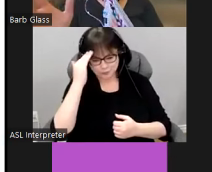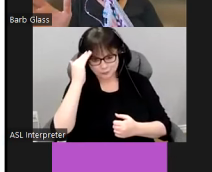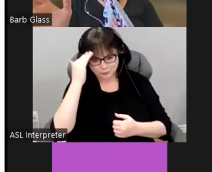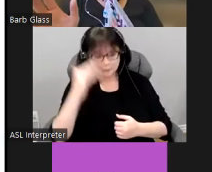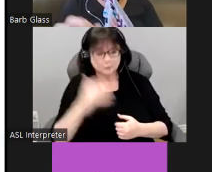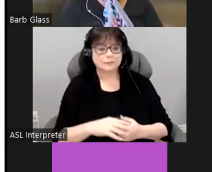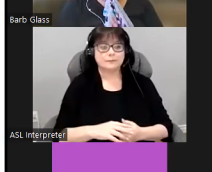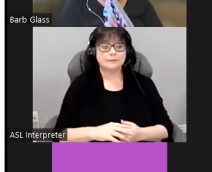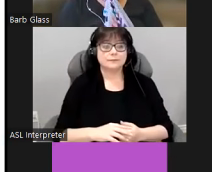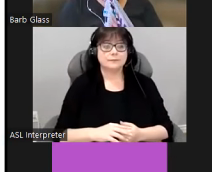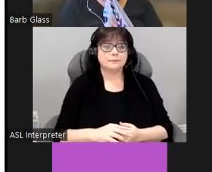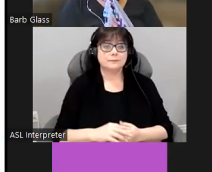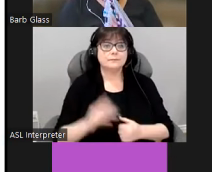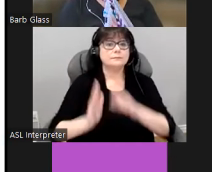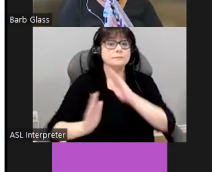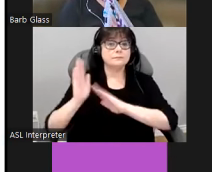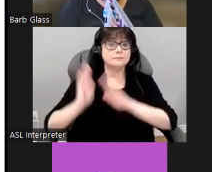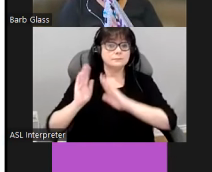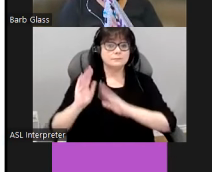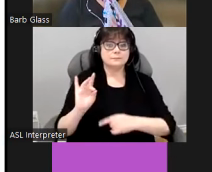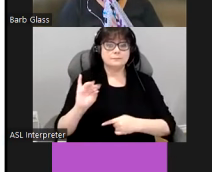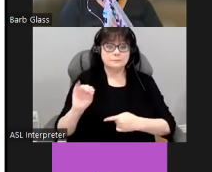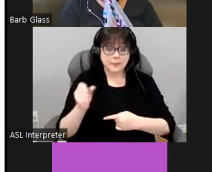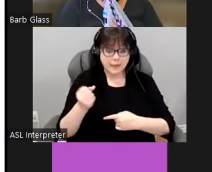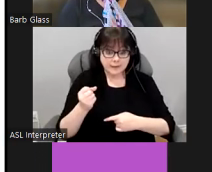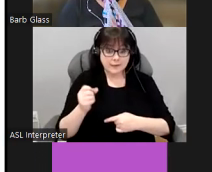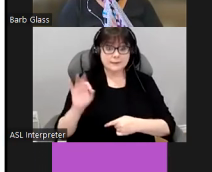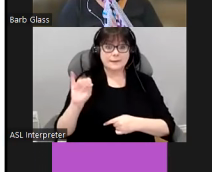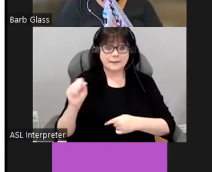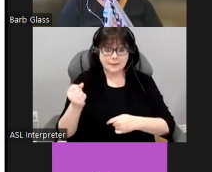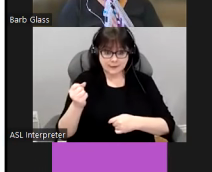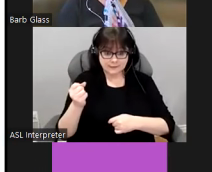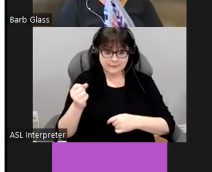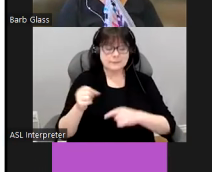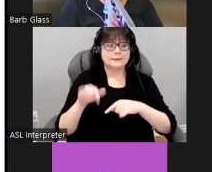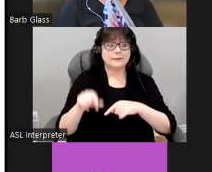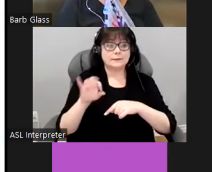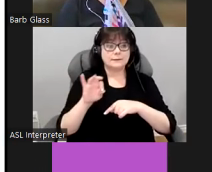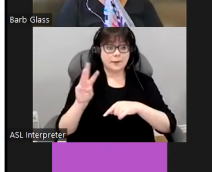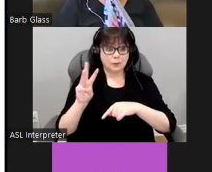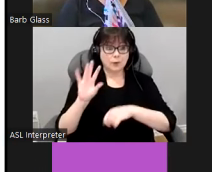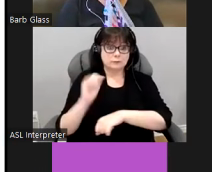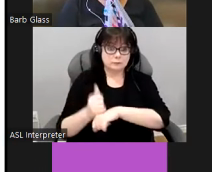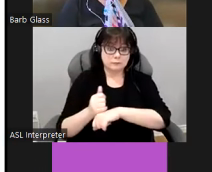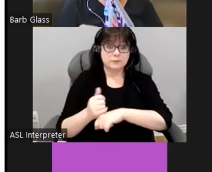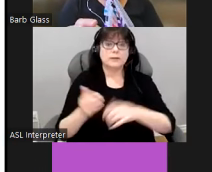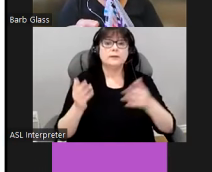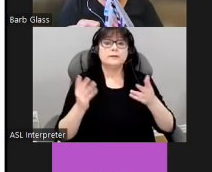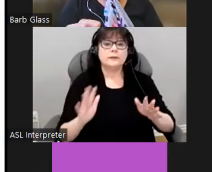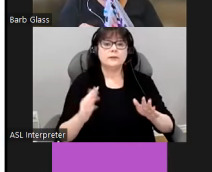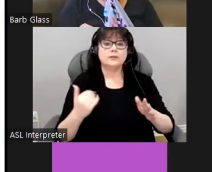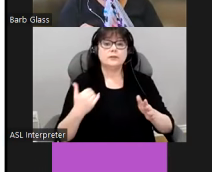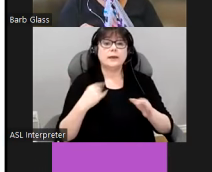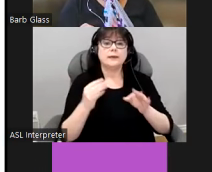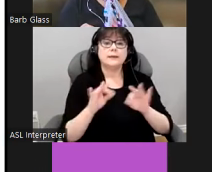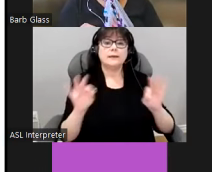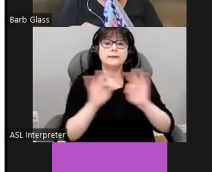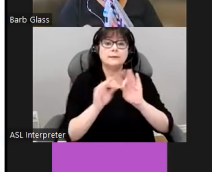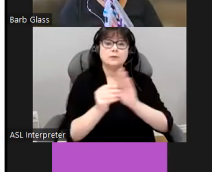back in the day, in the 80s and early 90s, when this framework was developed, it identified 9